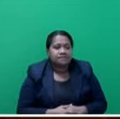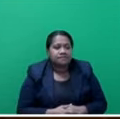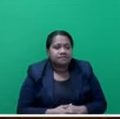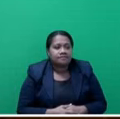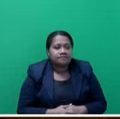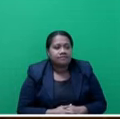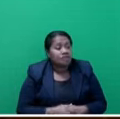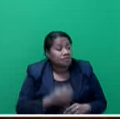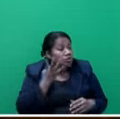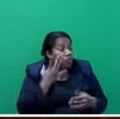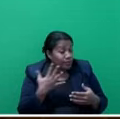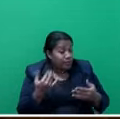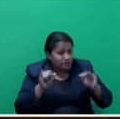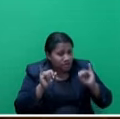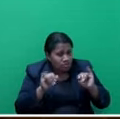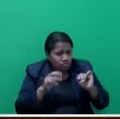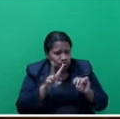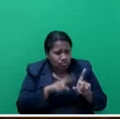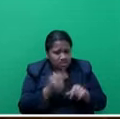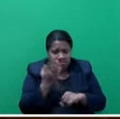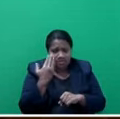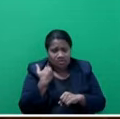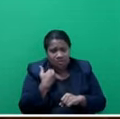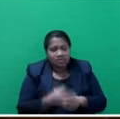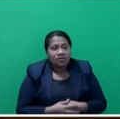When issues were raised 2 years ago about some alleged